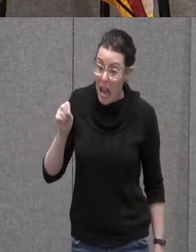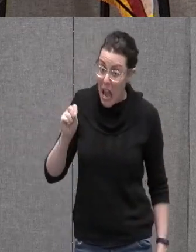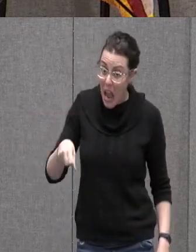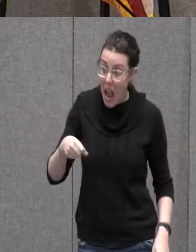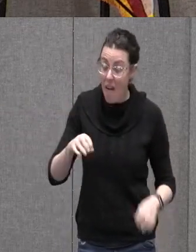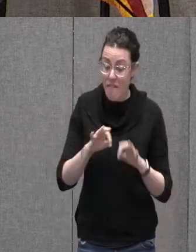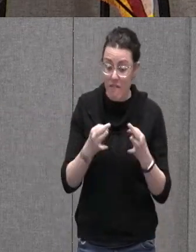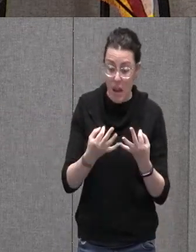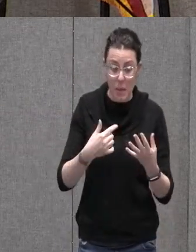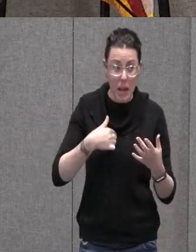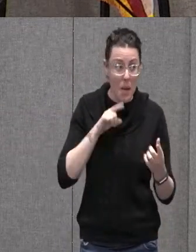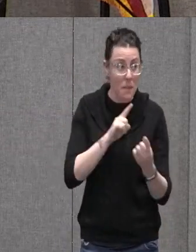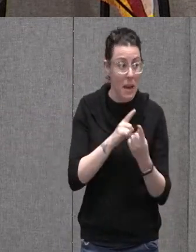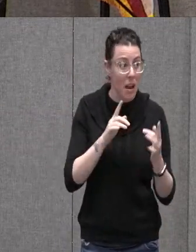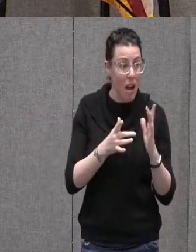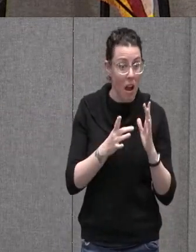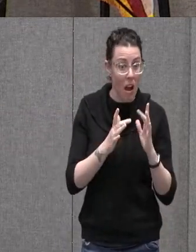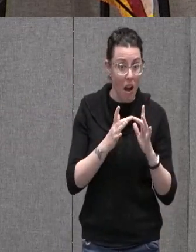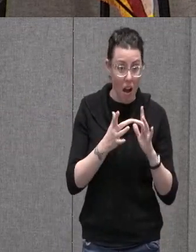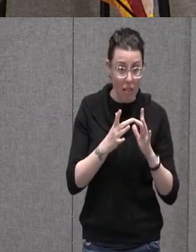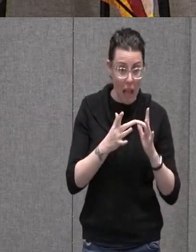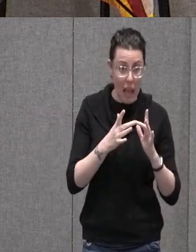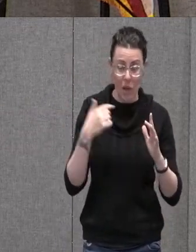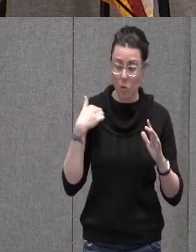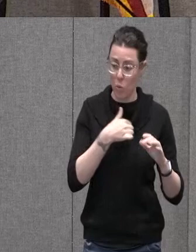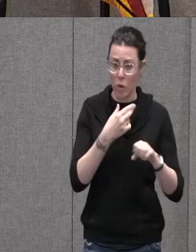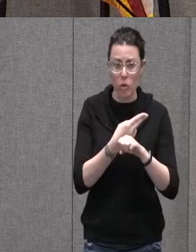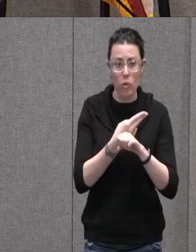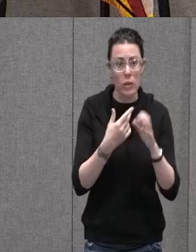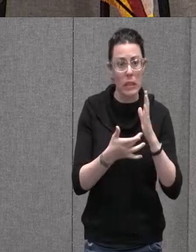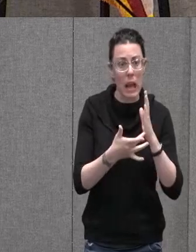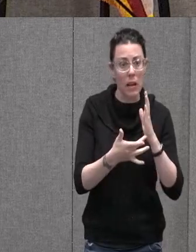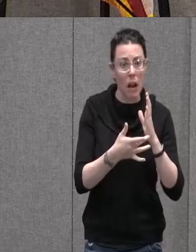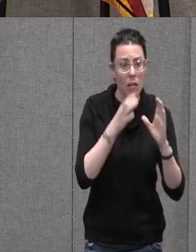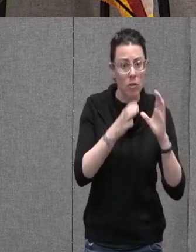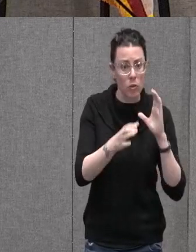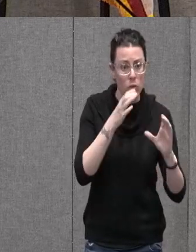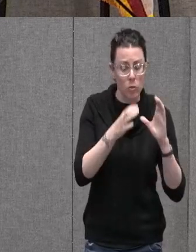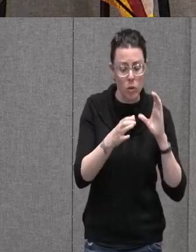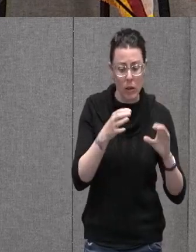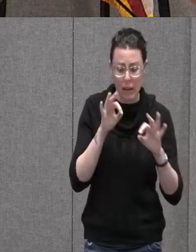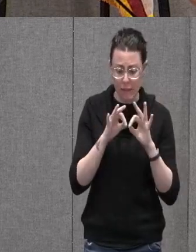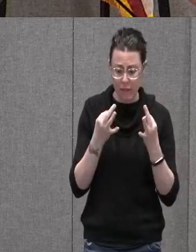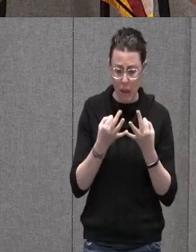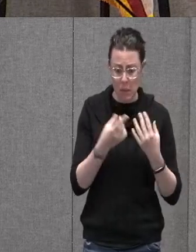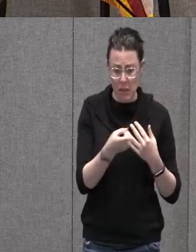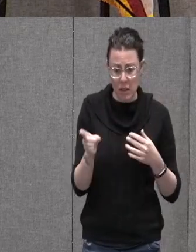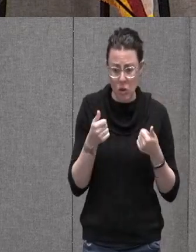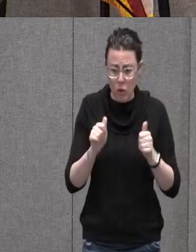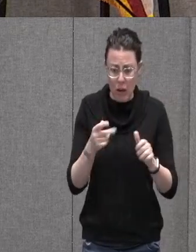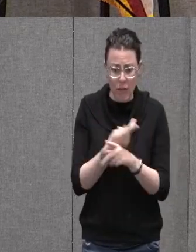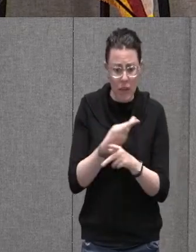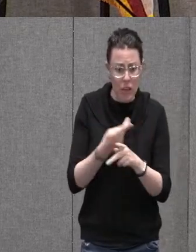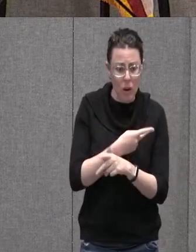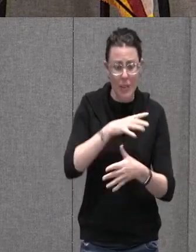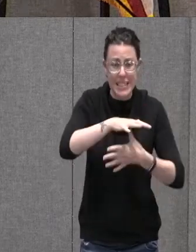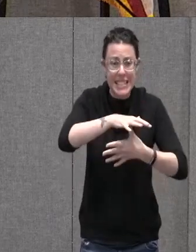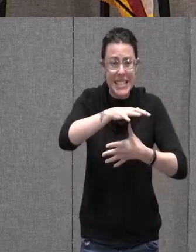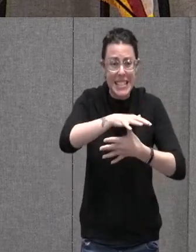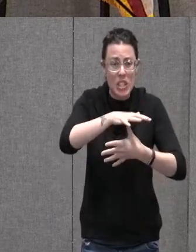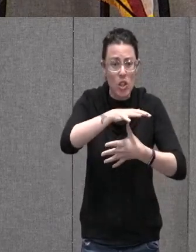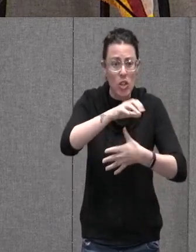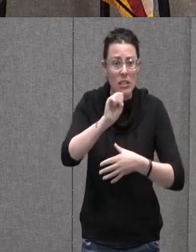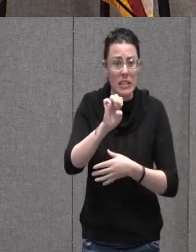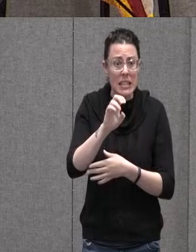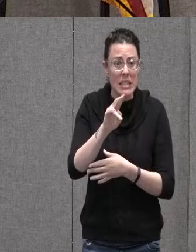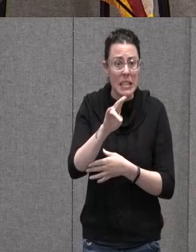were using technology to communicate, and they were trying to figure out a way to take photos of their senior because a lot of the photo sessions had